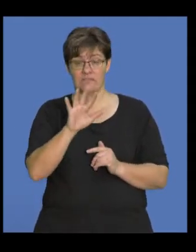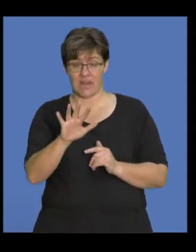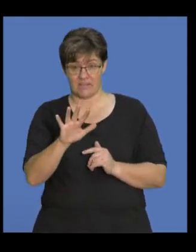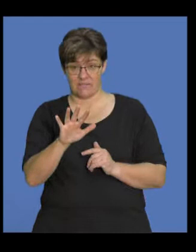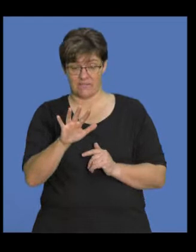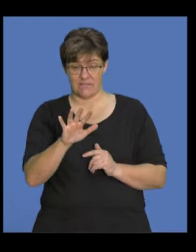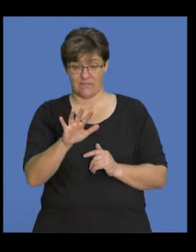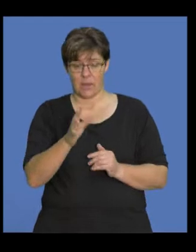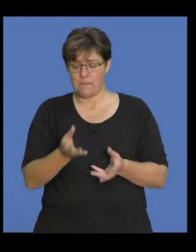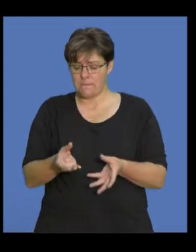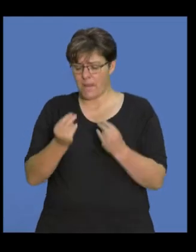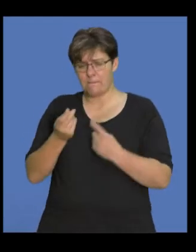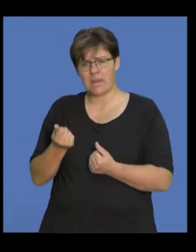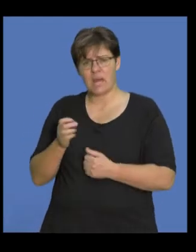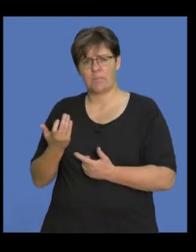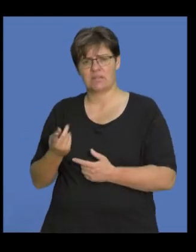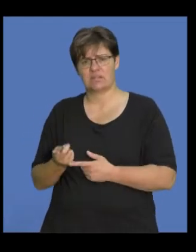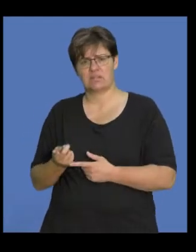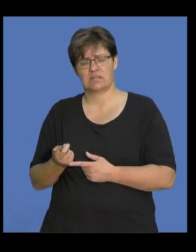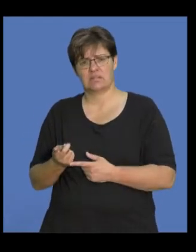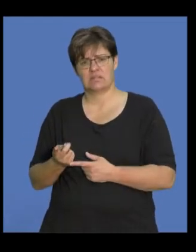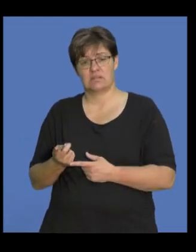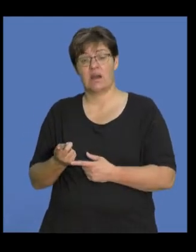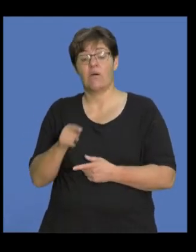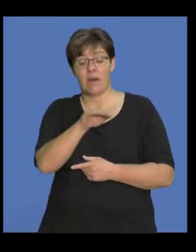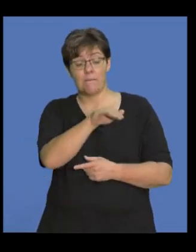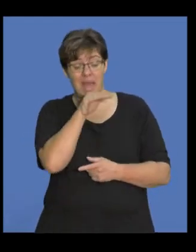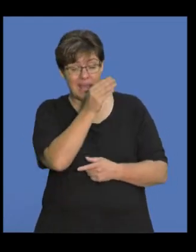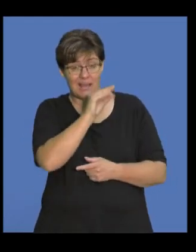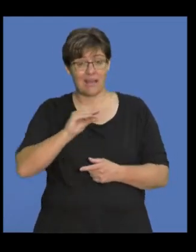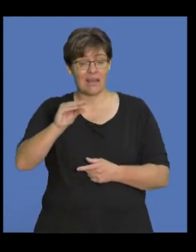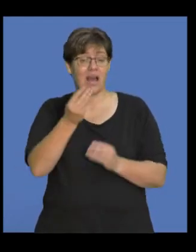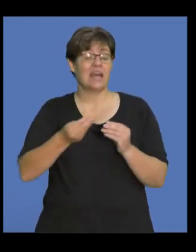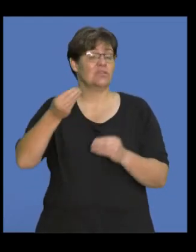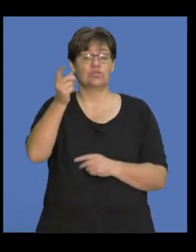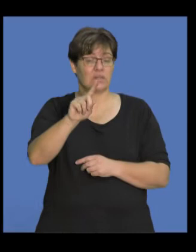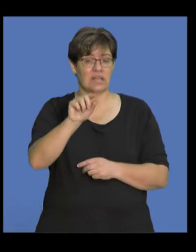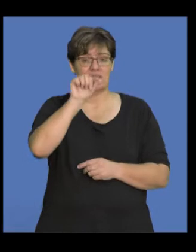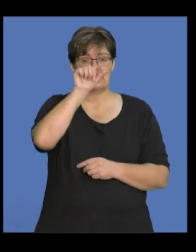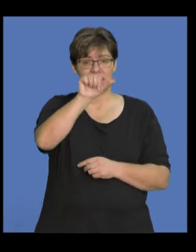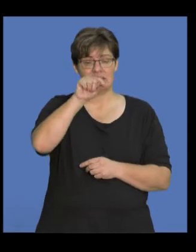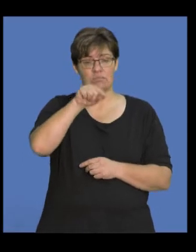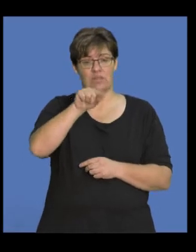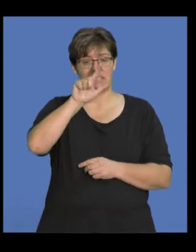turns 25 years of age if the bank offers him